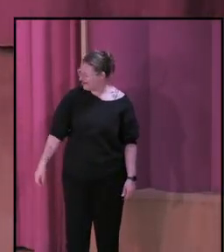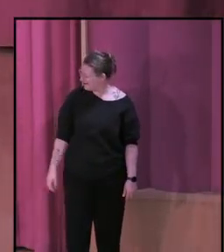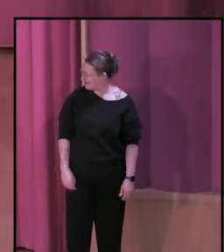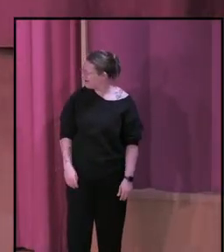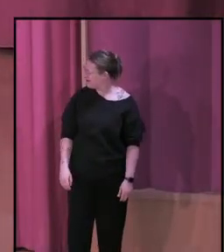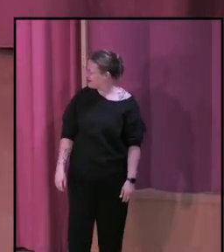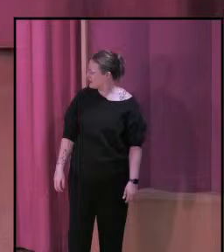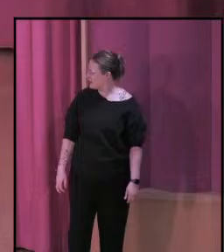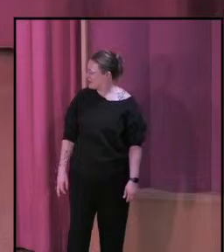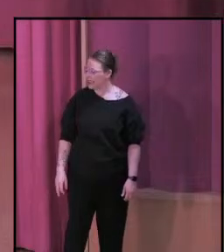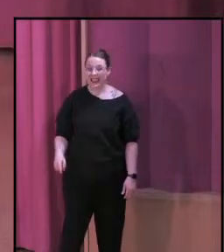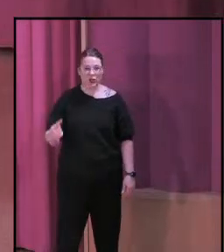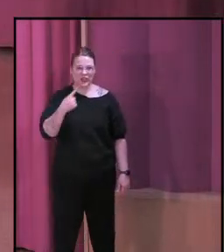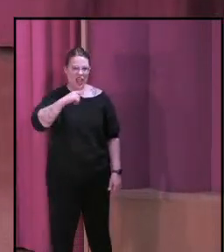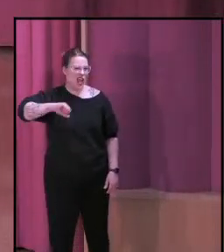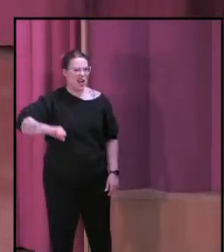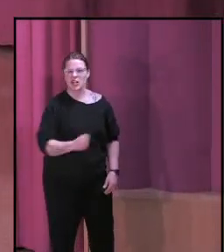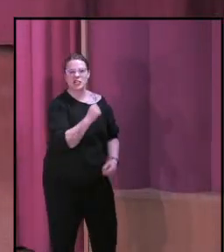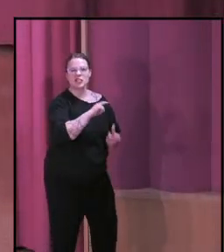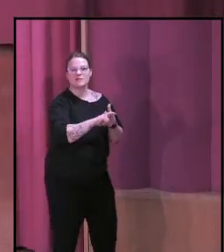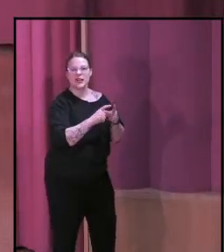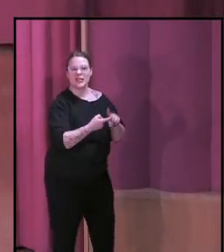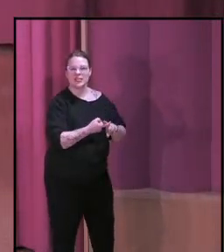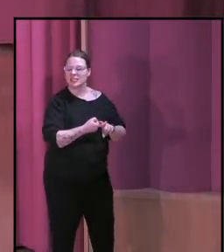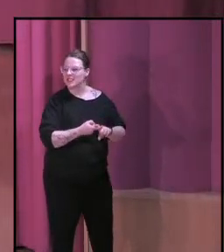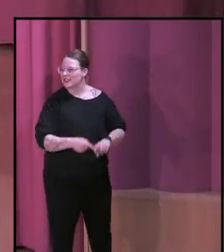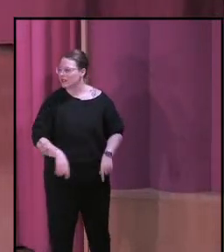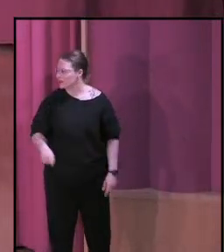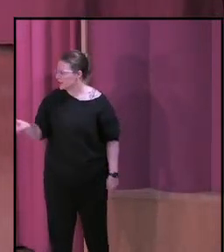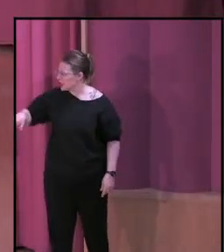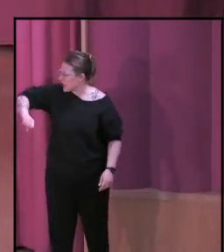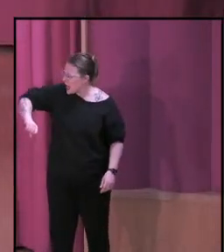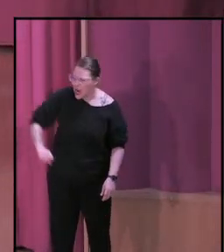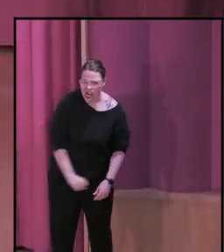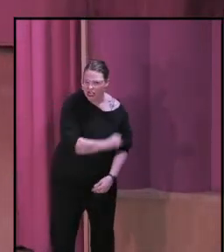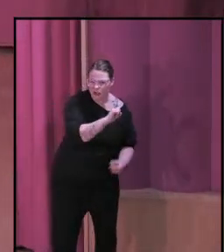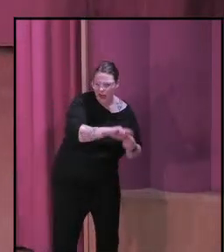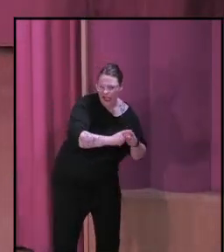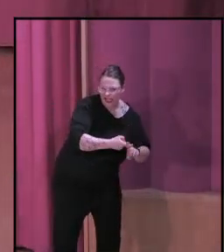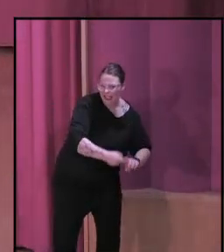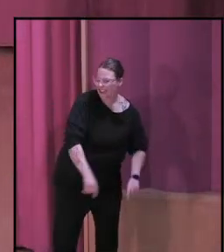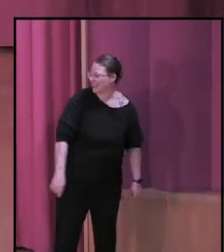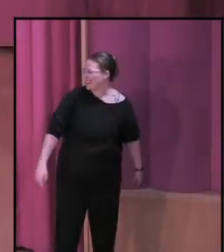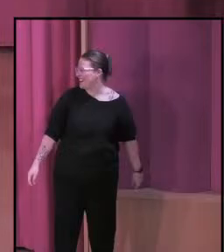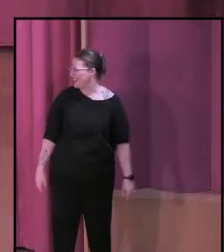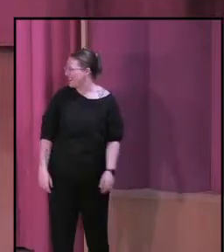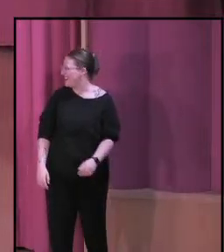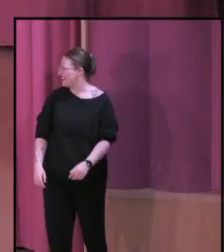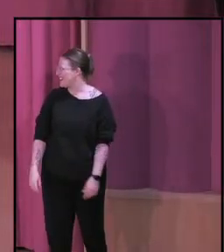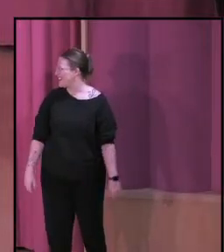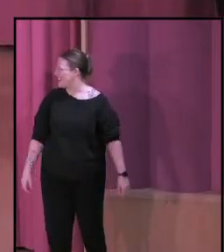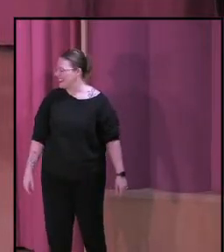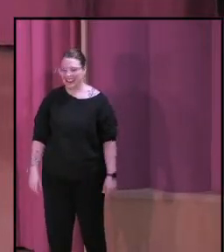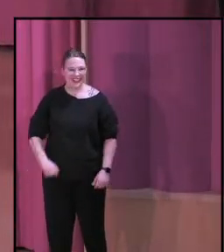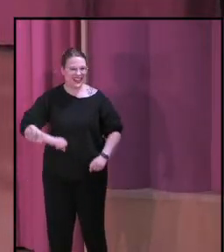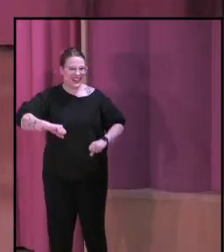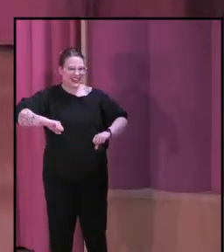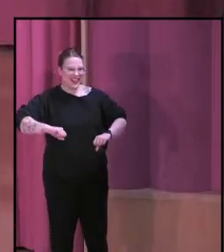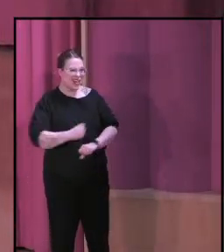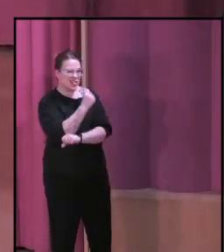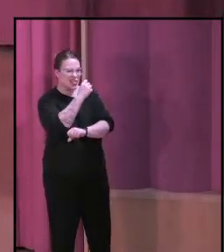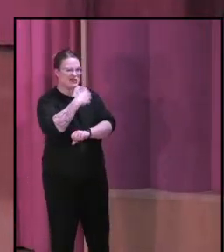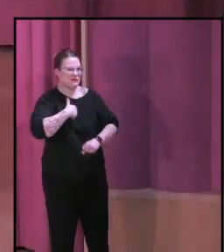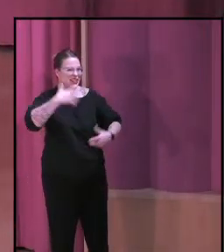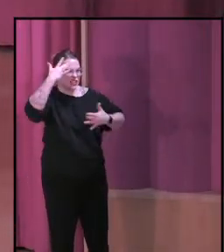about arr, matey, give me back me limes. Arr, matey. Okay, how about this? Arr, me scurvy itches.